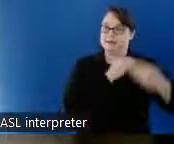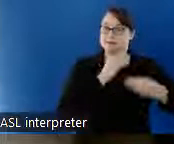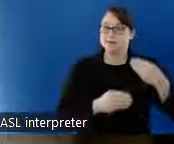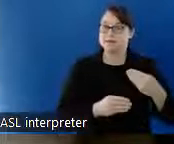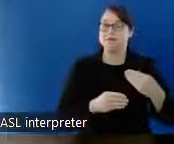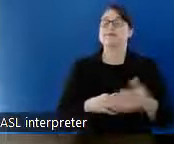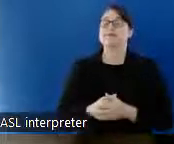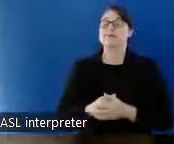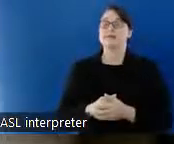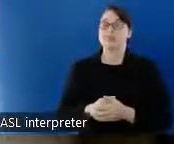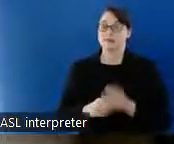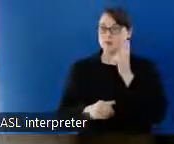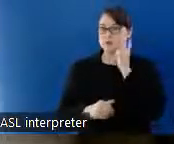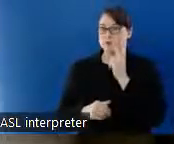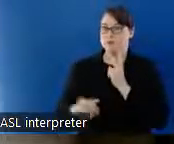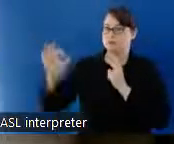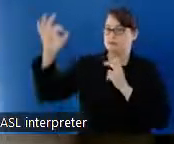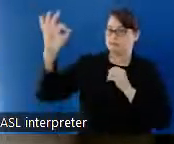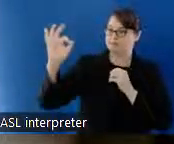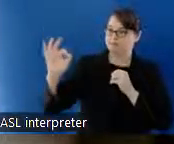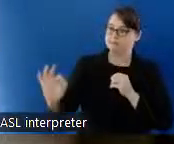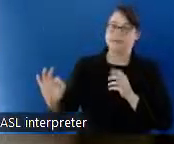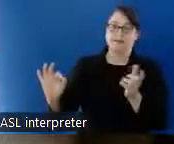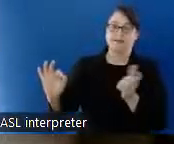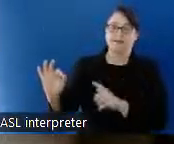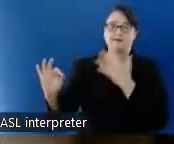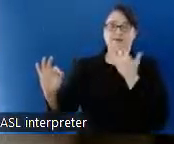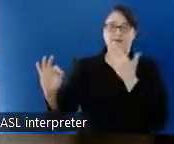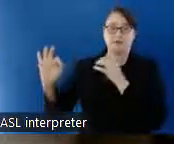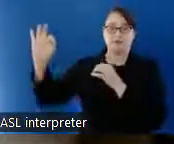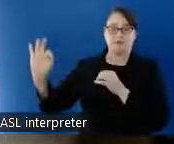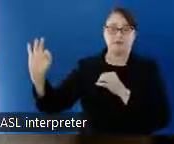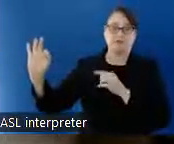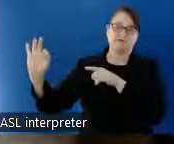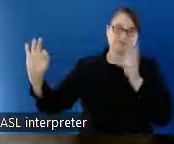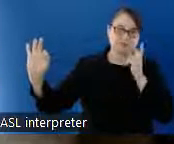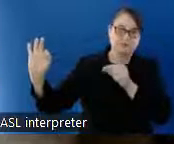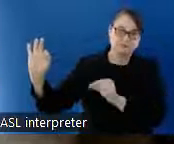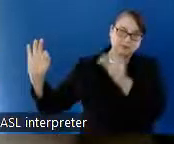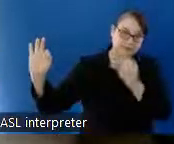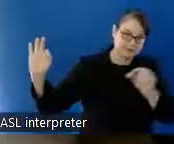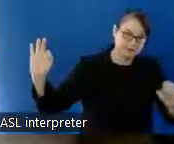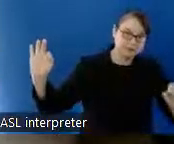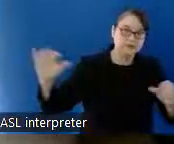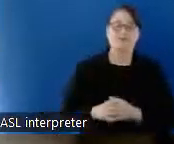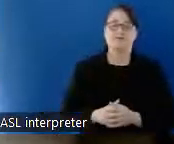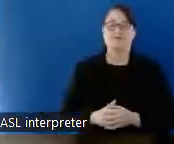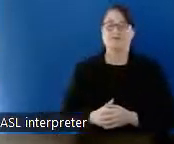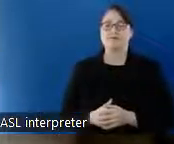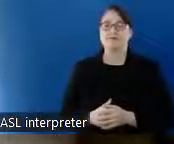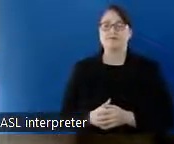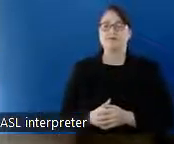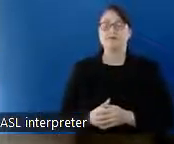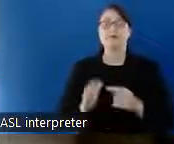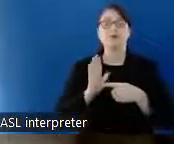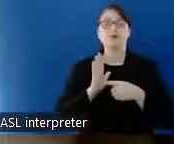right side of your screen, actually the left side of your screen, sorry. From left to right, the bars show how the race and ethnicity